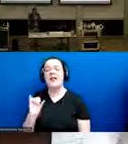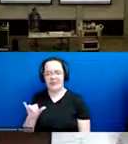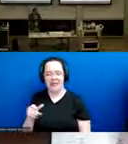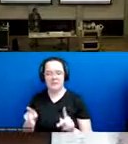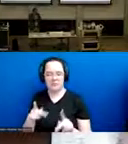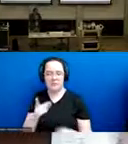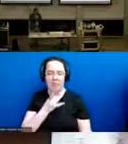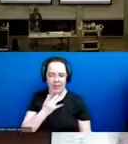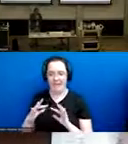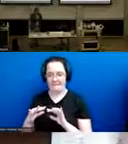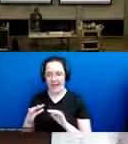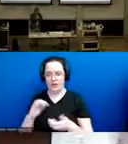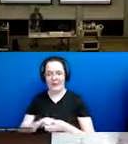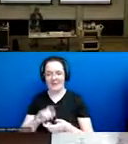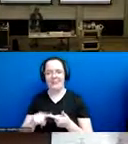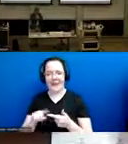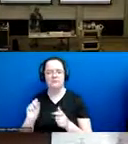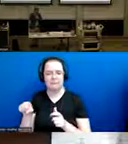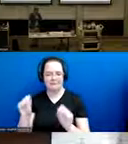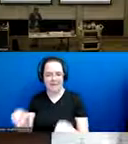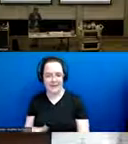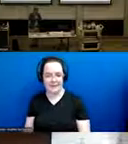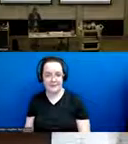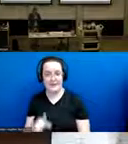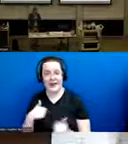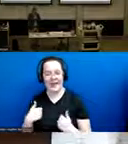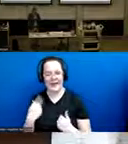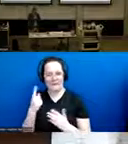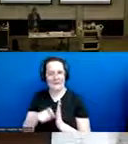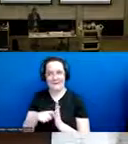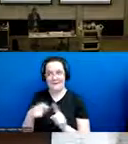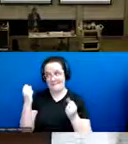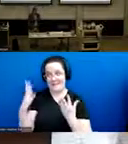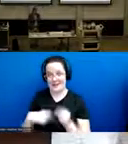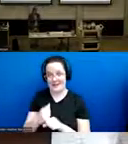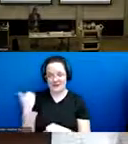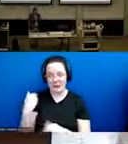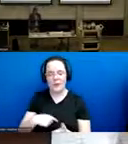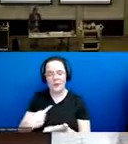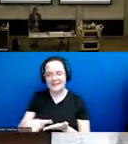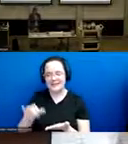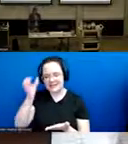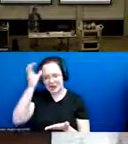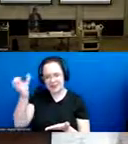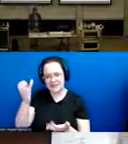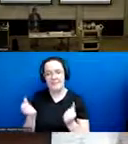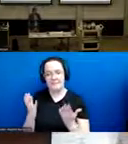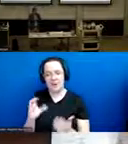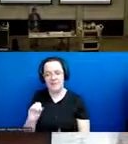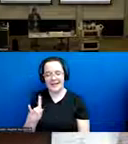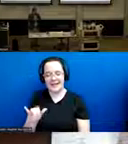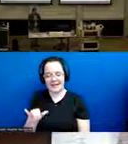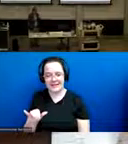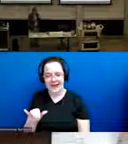it, right? I actually have a paper from many, many years ago where we talk about this concept of multi-cavity electromagnetically